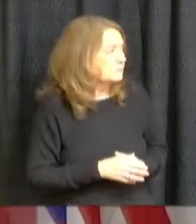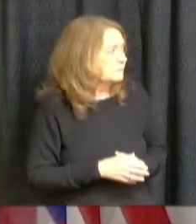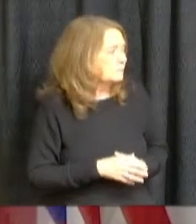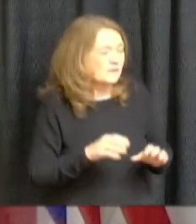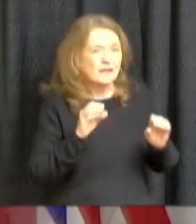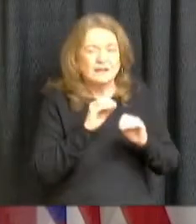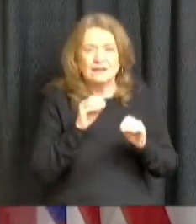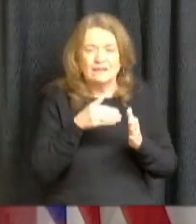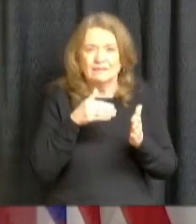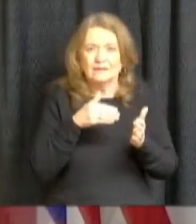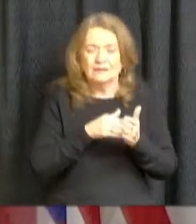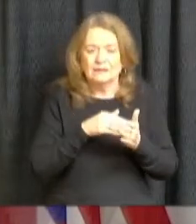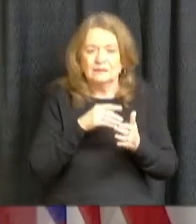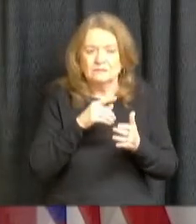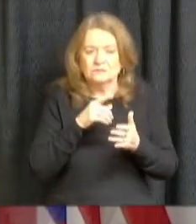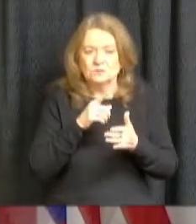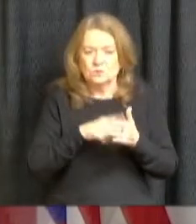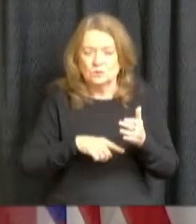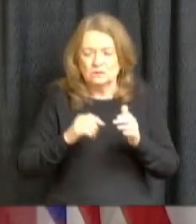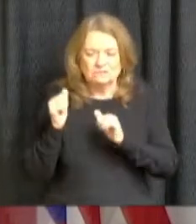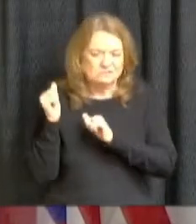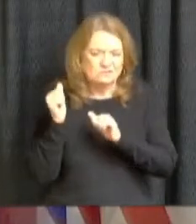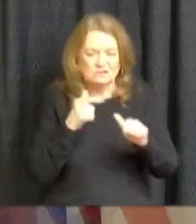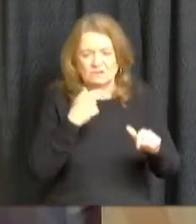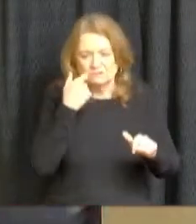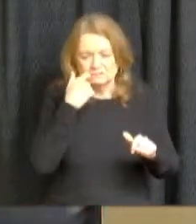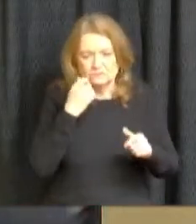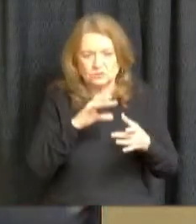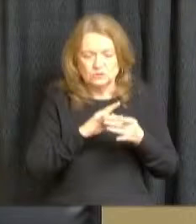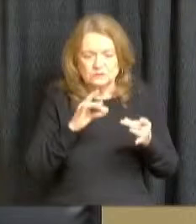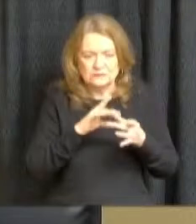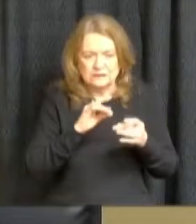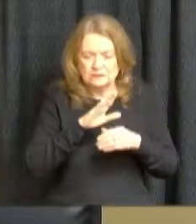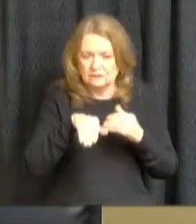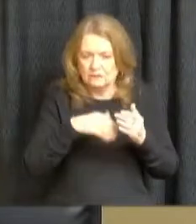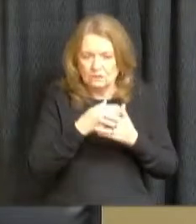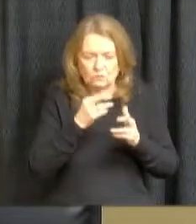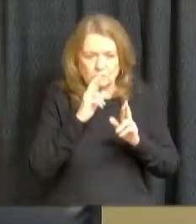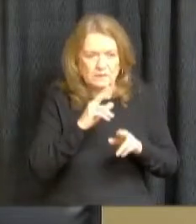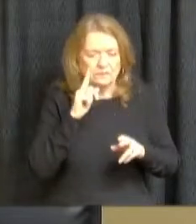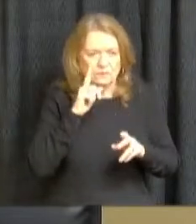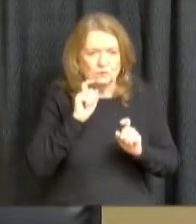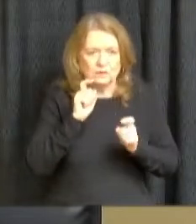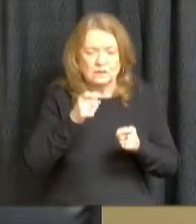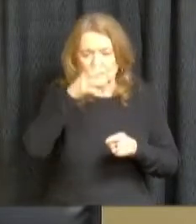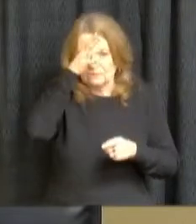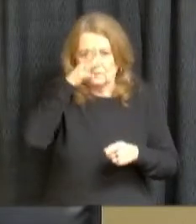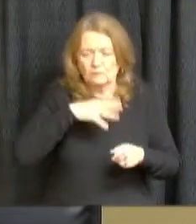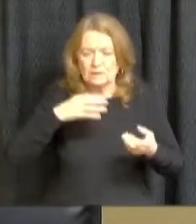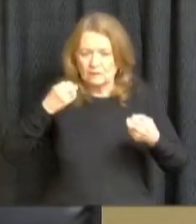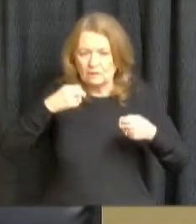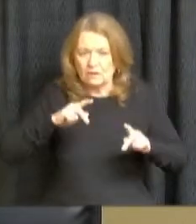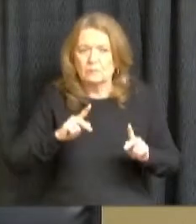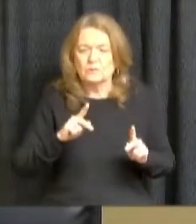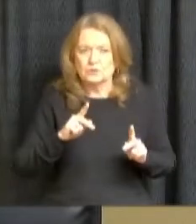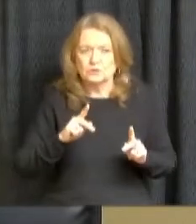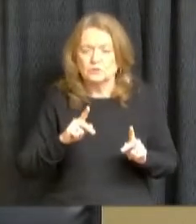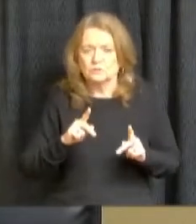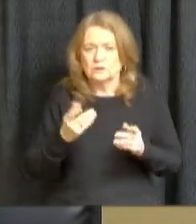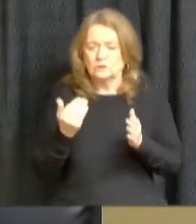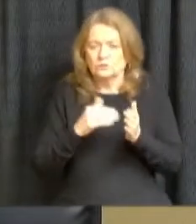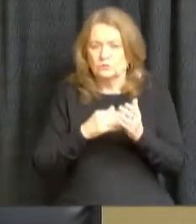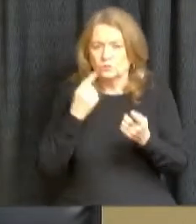Nothing against what all has been said. In all due respect, I think we need to give the man an opportunity to be,